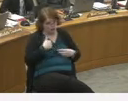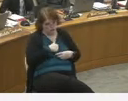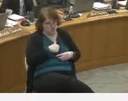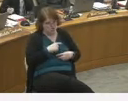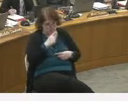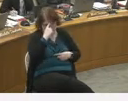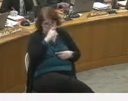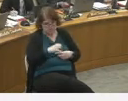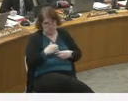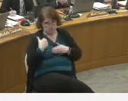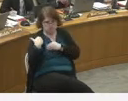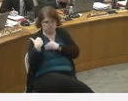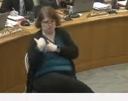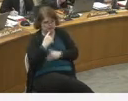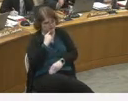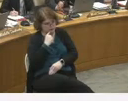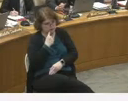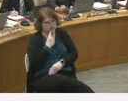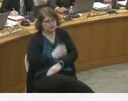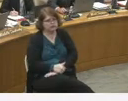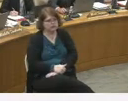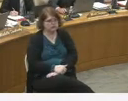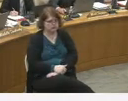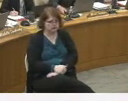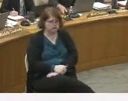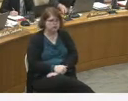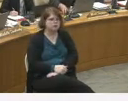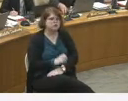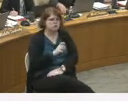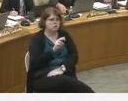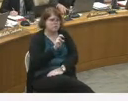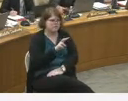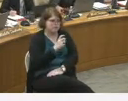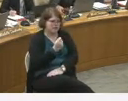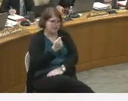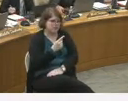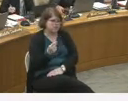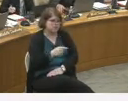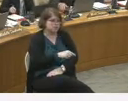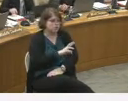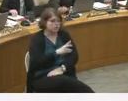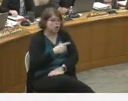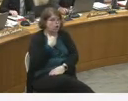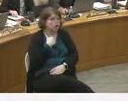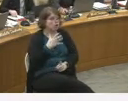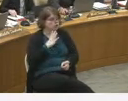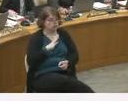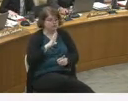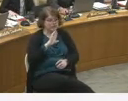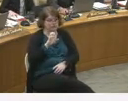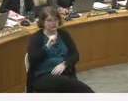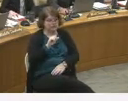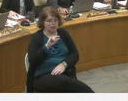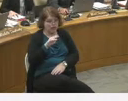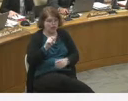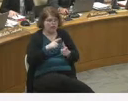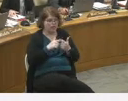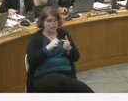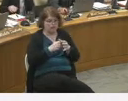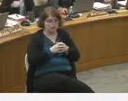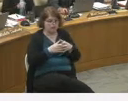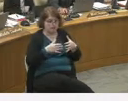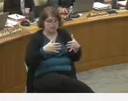obligation seriously and um November 11th in Wichita we've gone so big we used to be in Salina it's gotten bigger